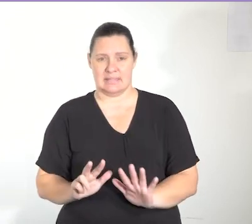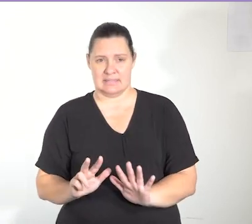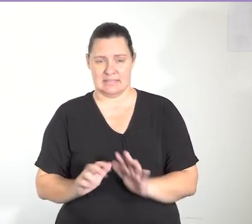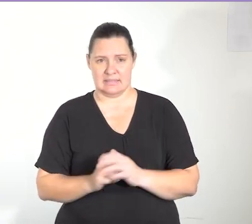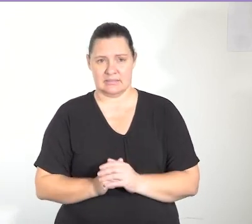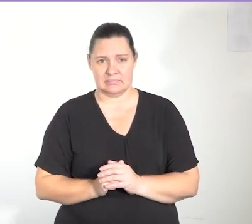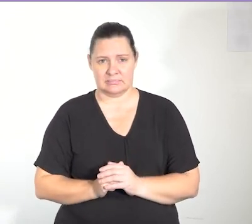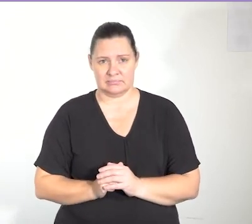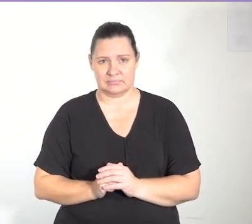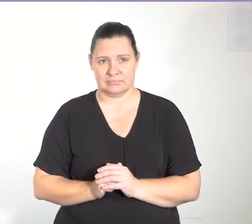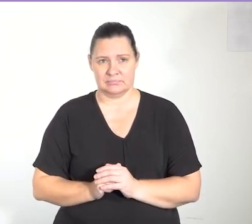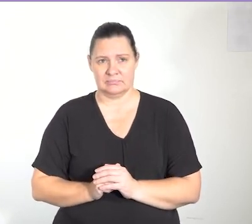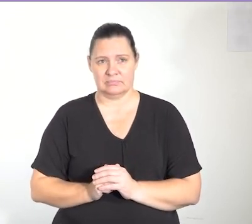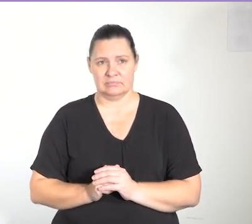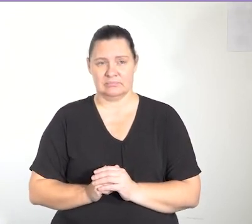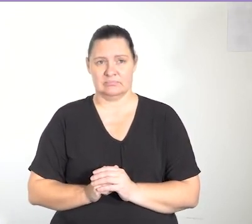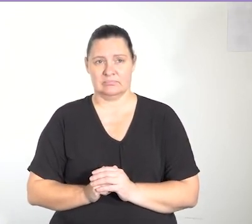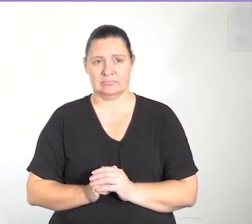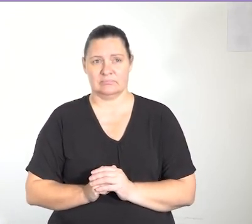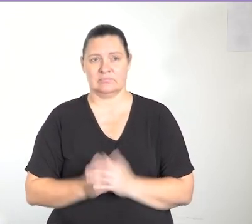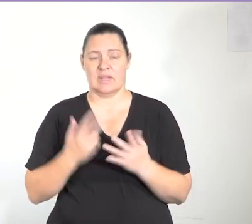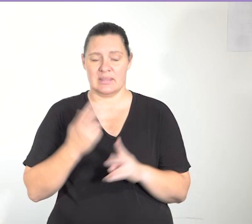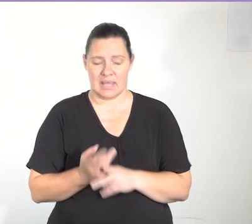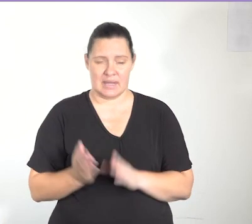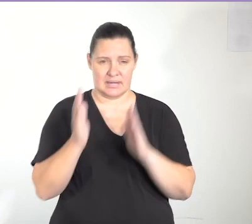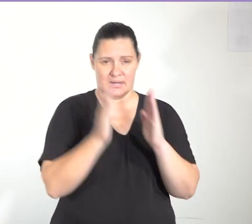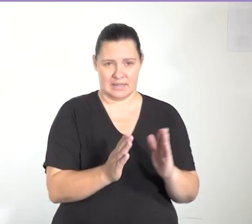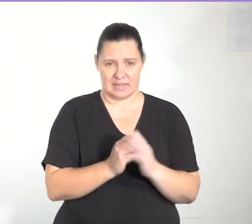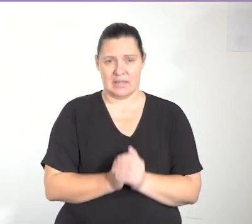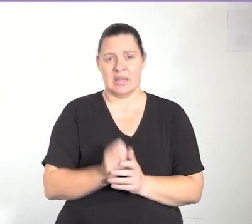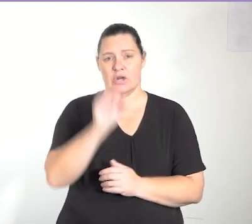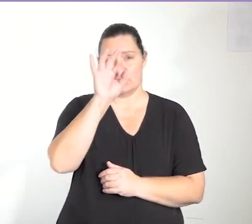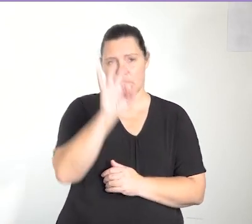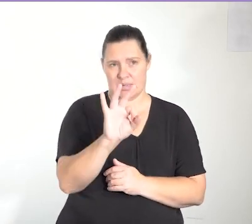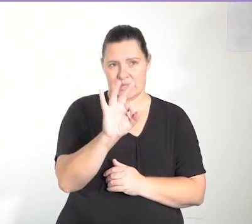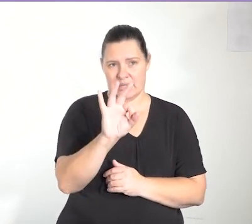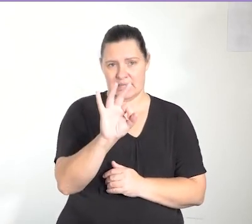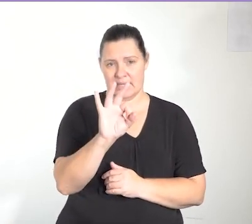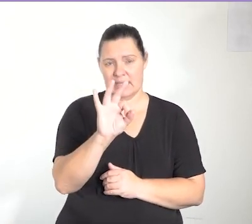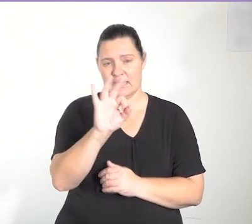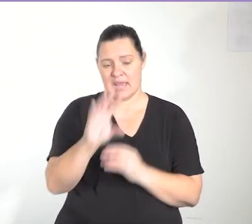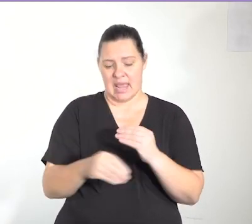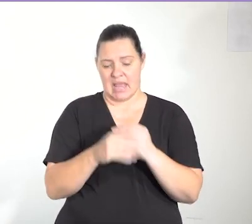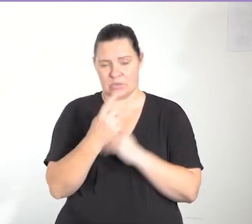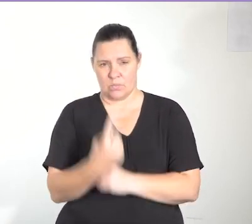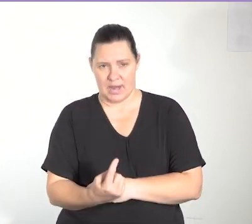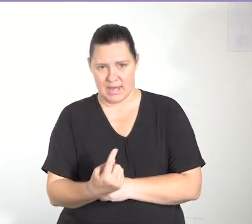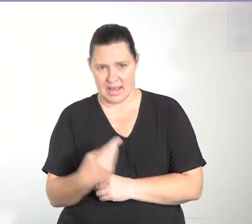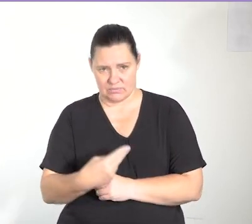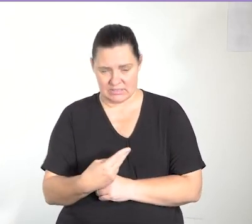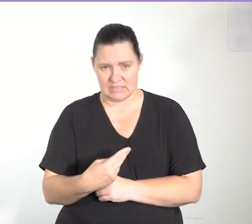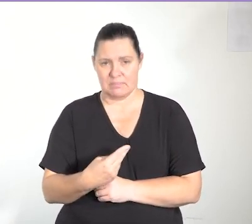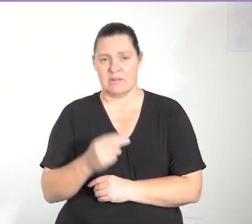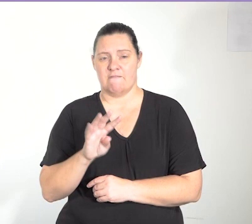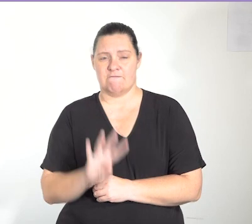gives us 8 tens. Then we have 300 plus 100. That